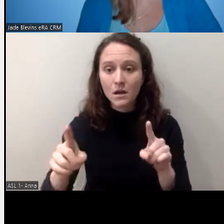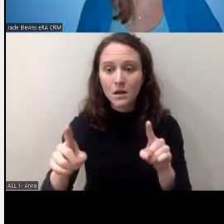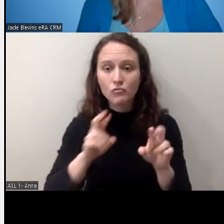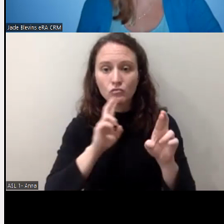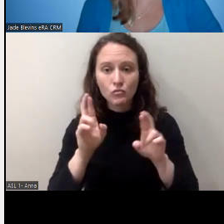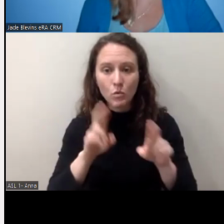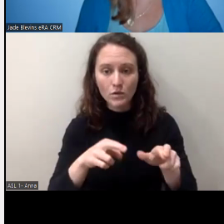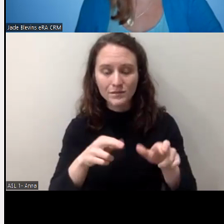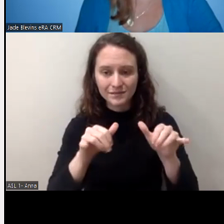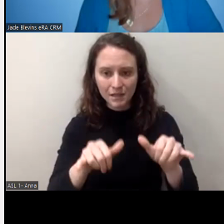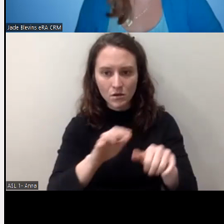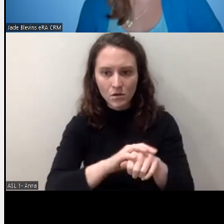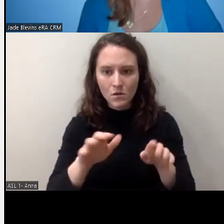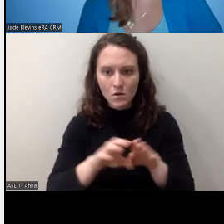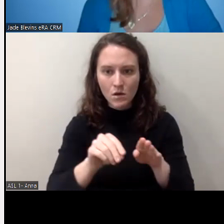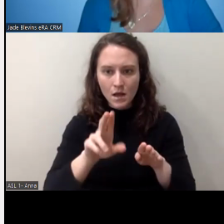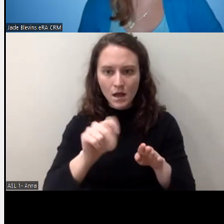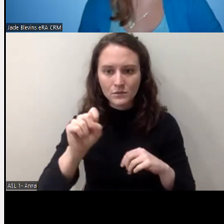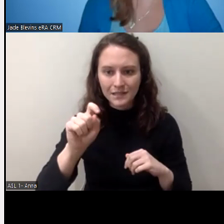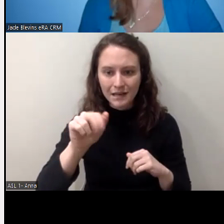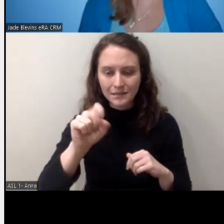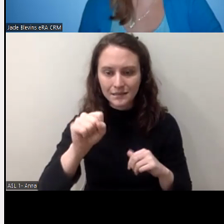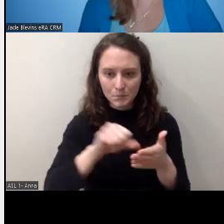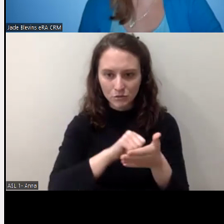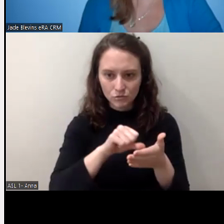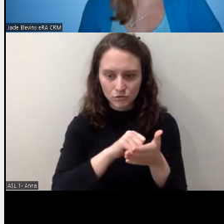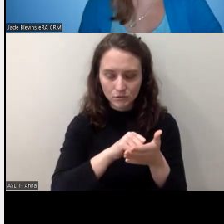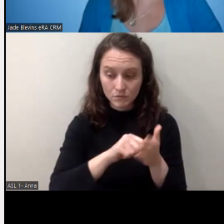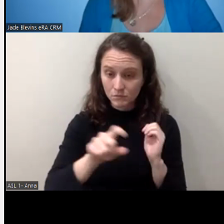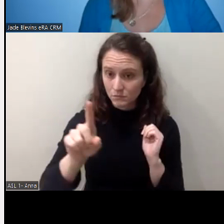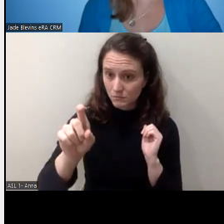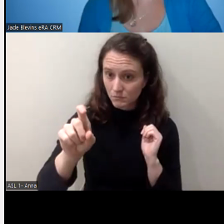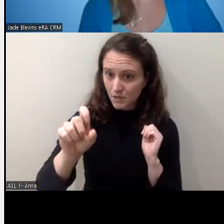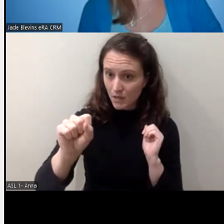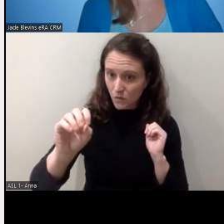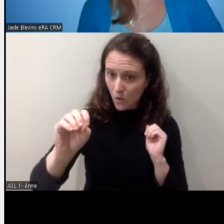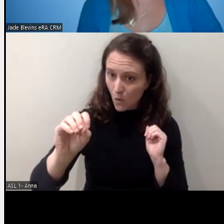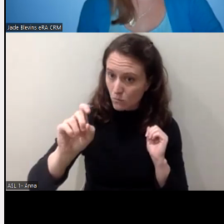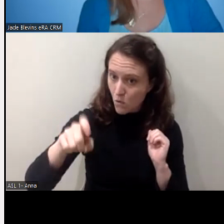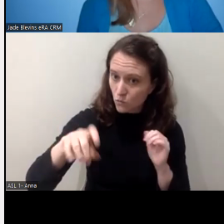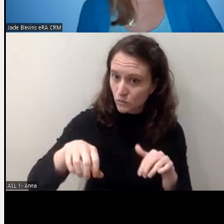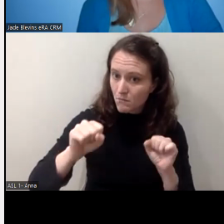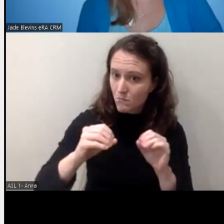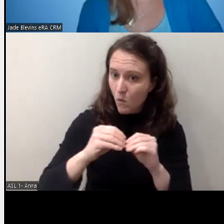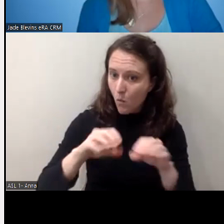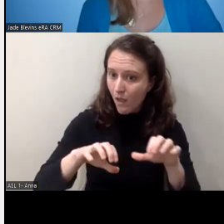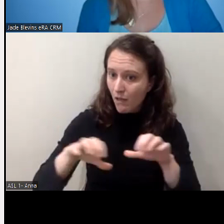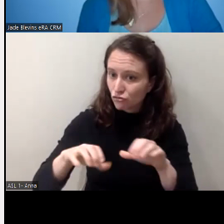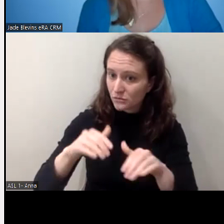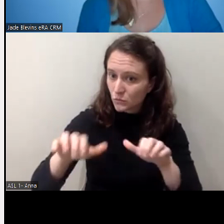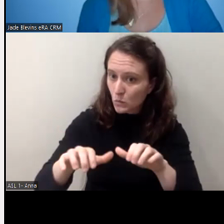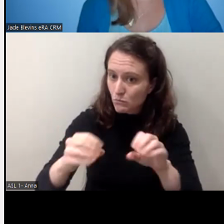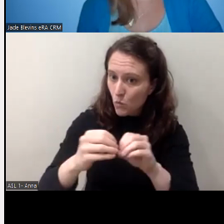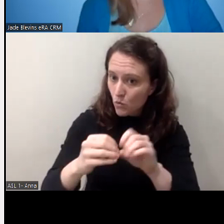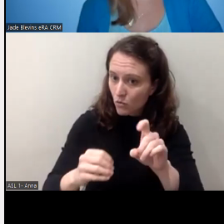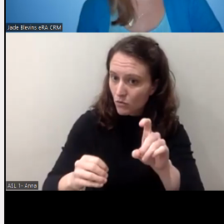status page. Are the SOs meant to take any further action? Is it